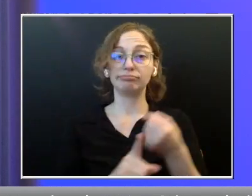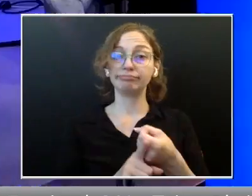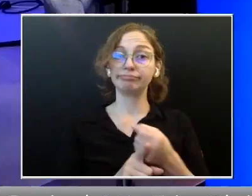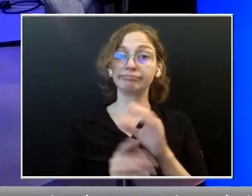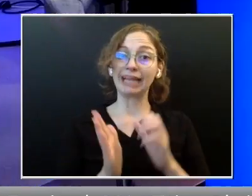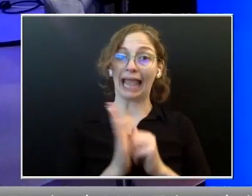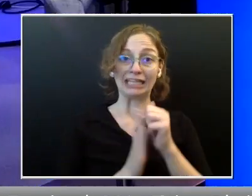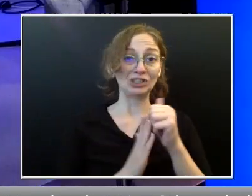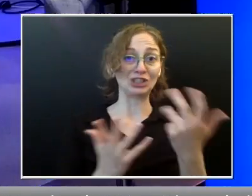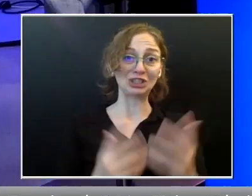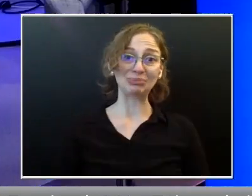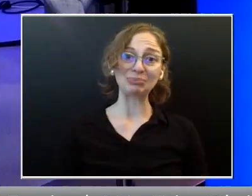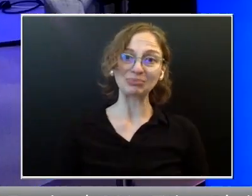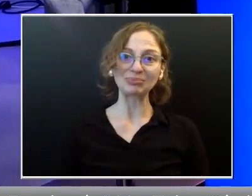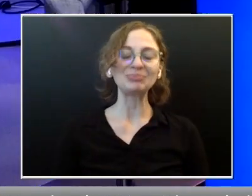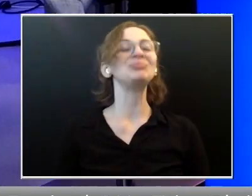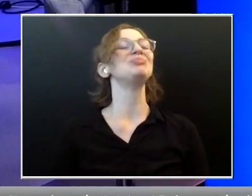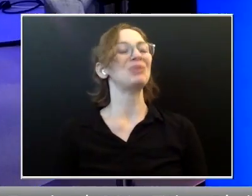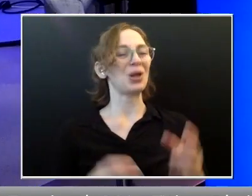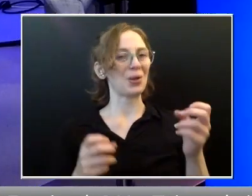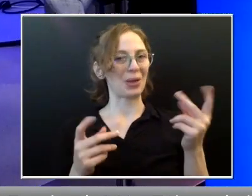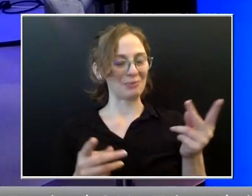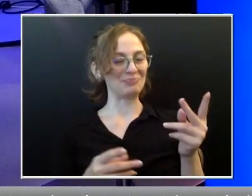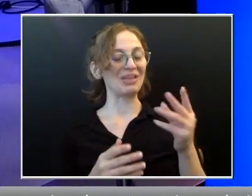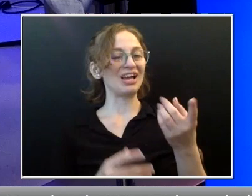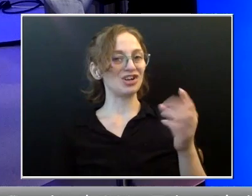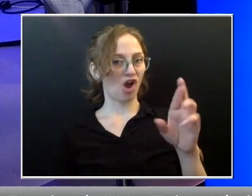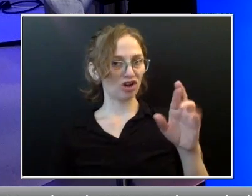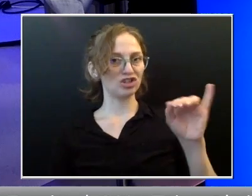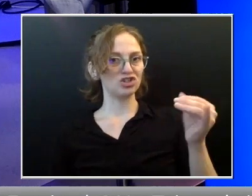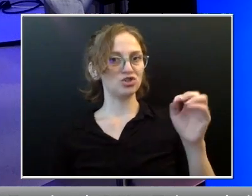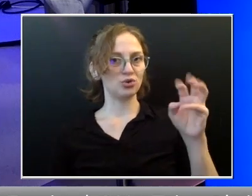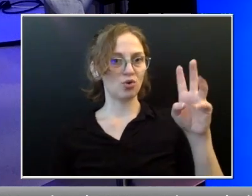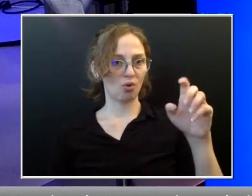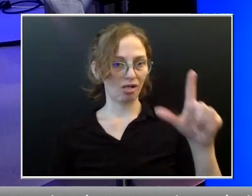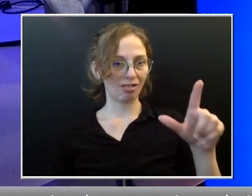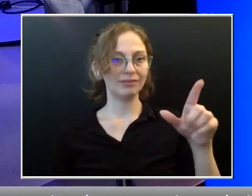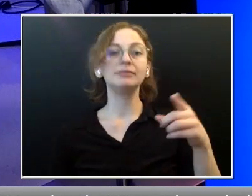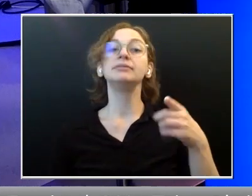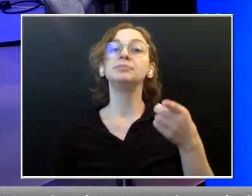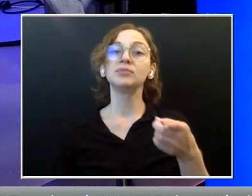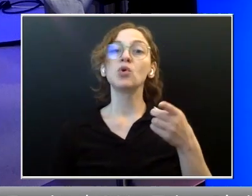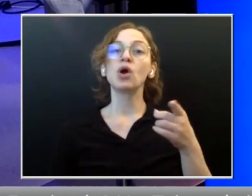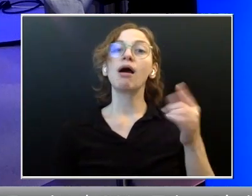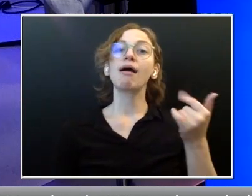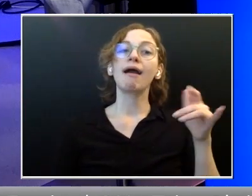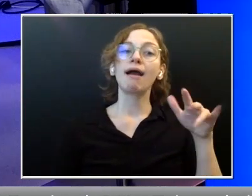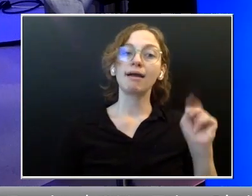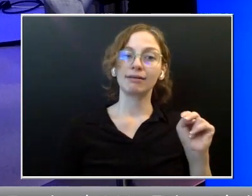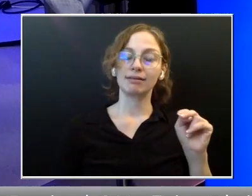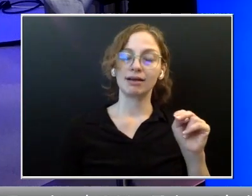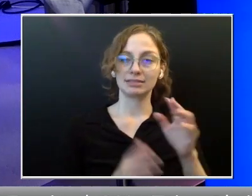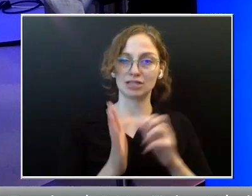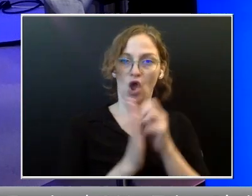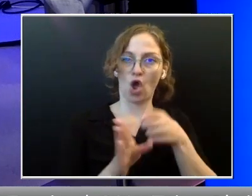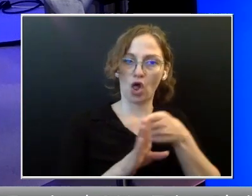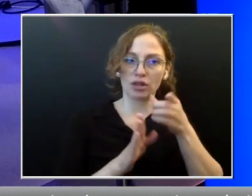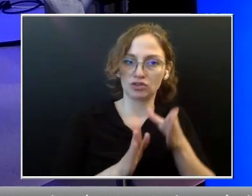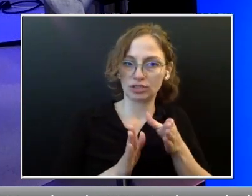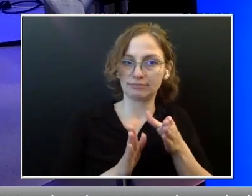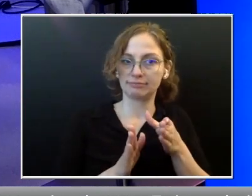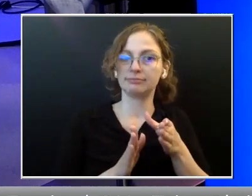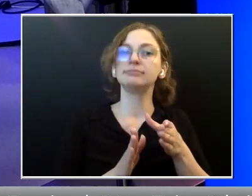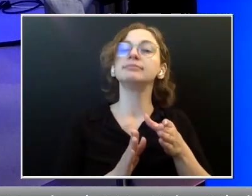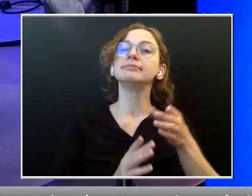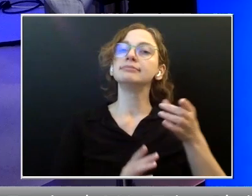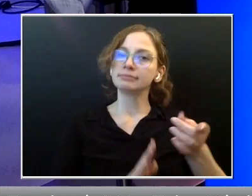bring in Dr. Jewell. Dr. Jewell, you're a gynecologic oncologist, and you became Angela's doctor because the medication